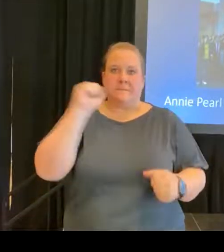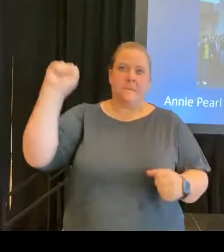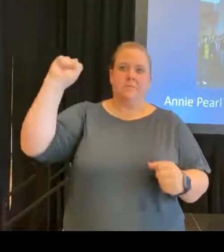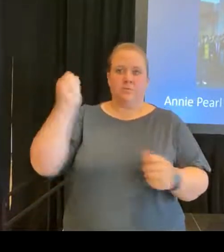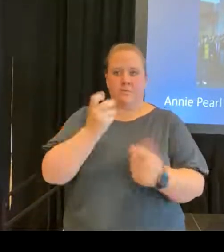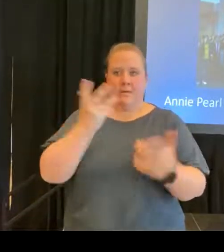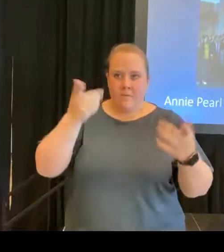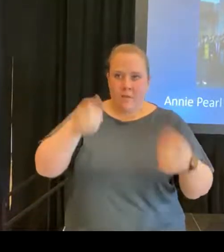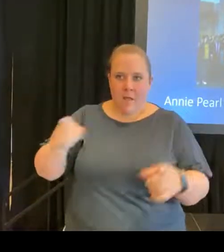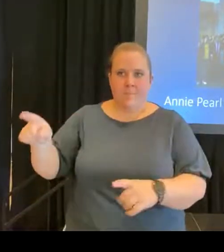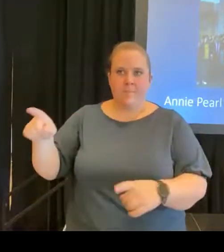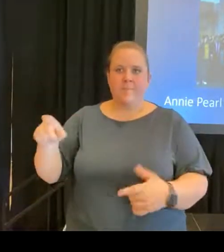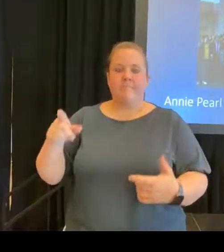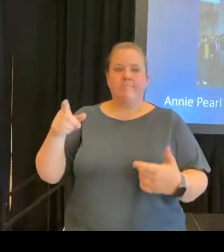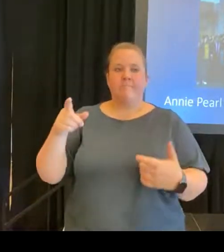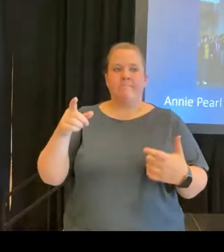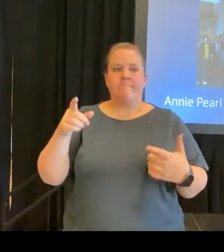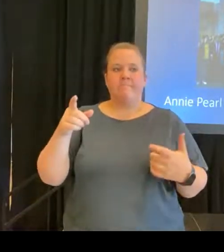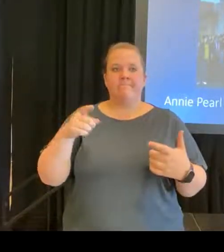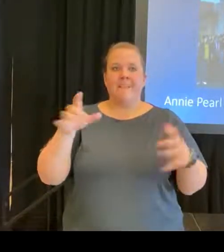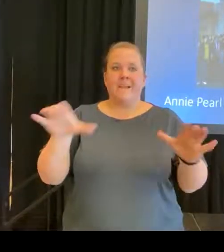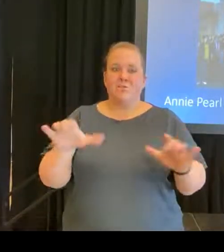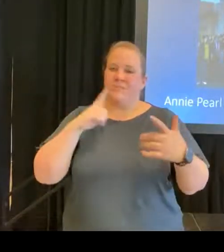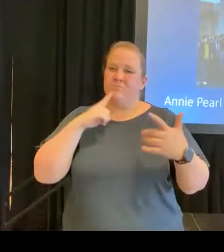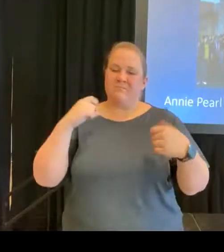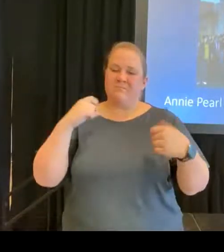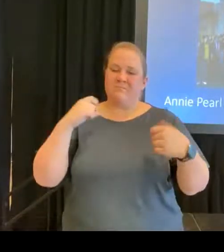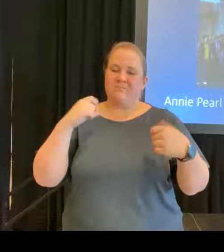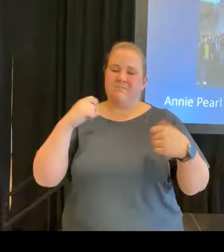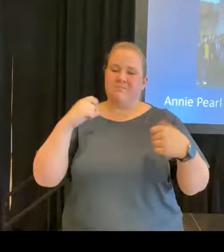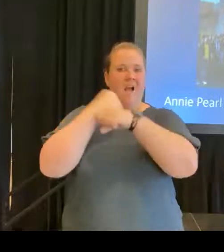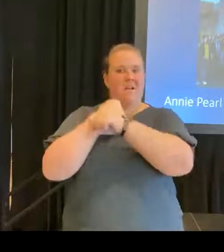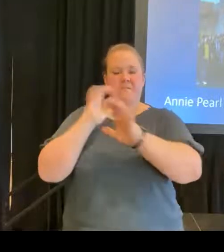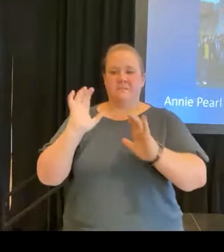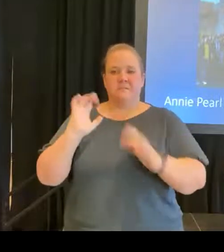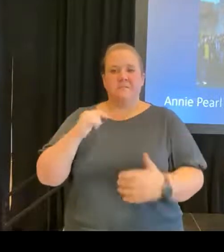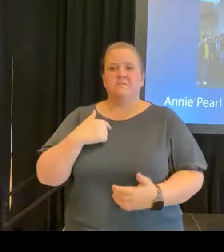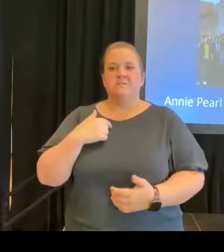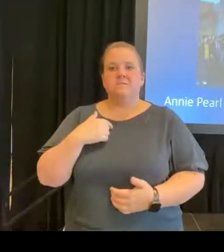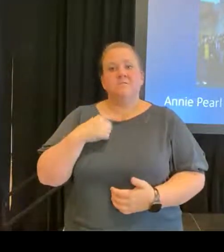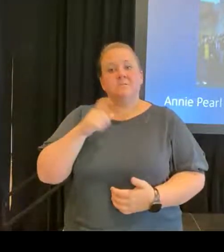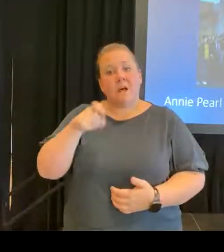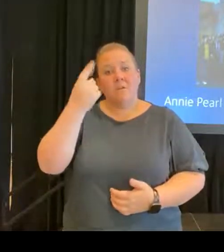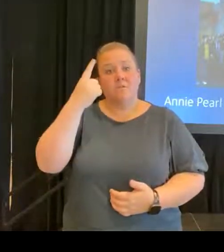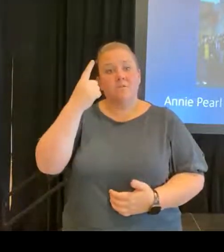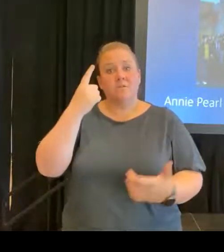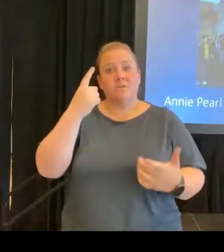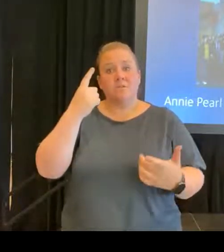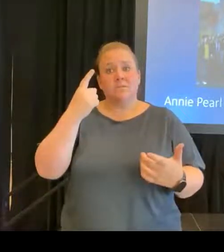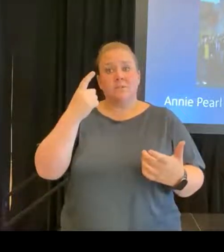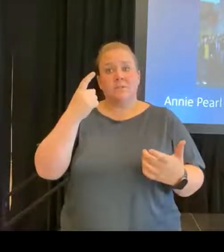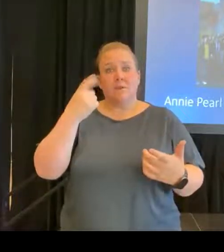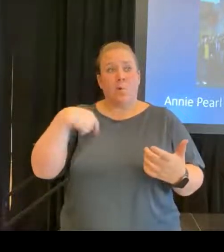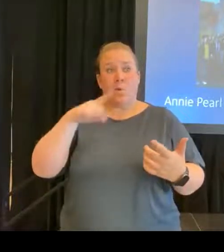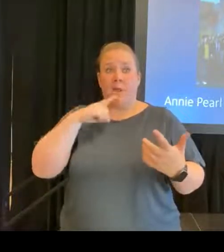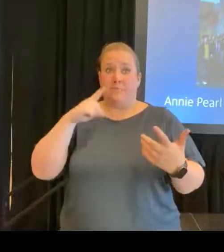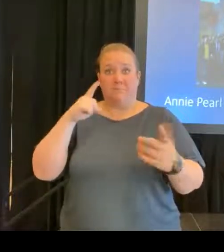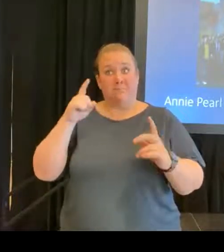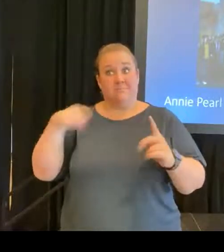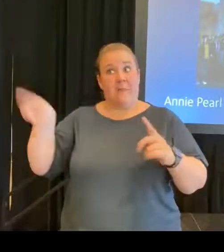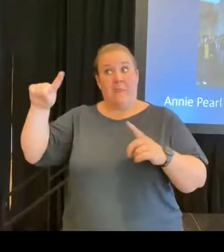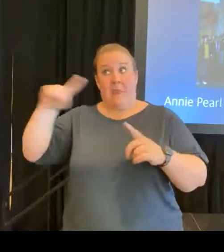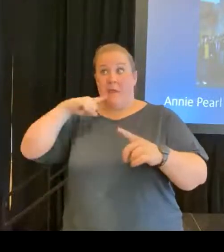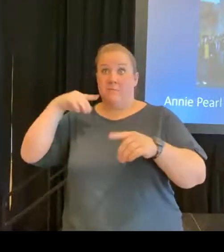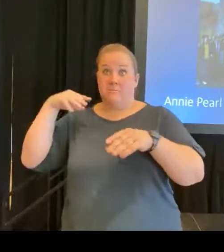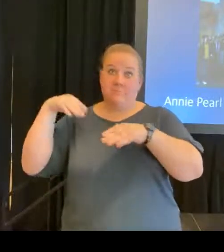lately who've been doing violence. Now, we have to understand when we've been infiltrated.